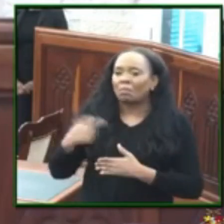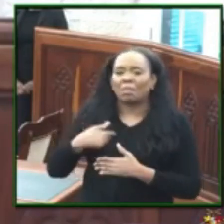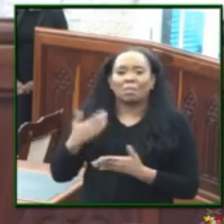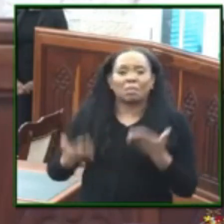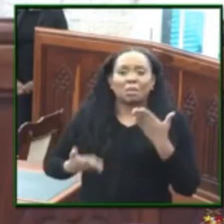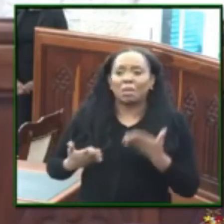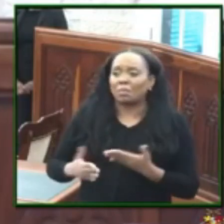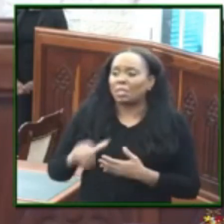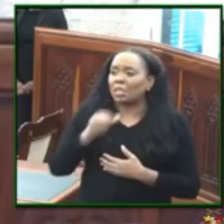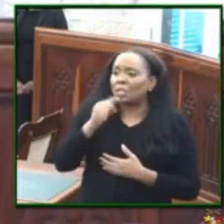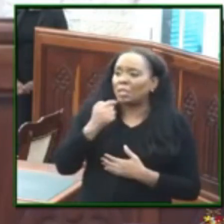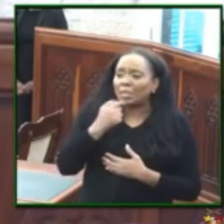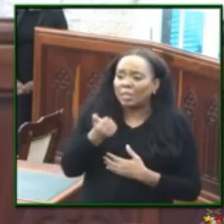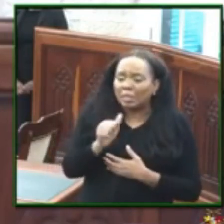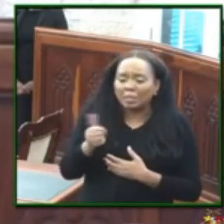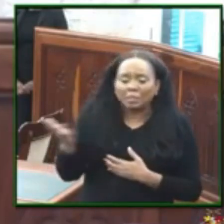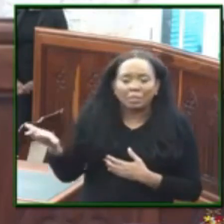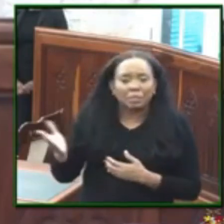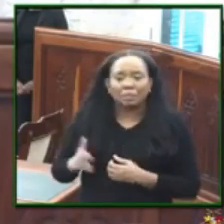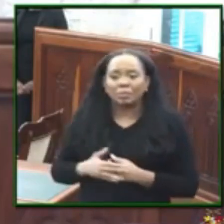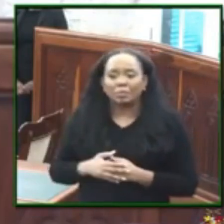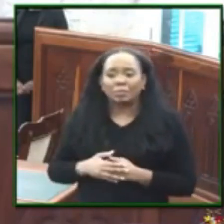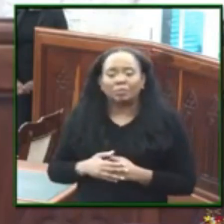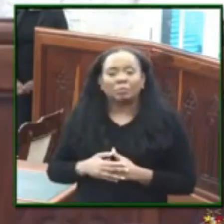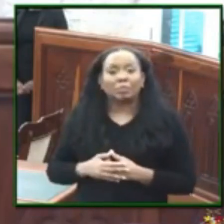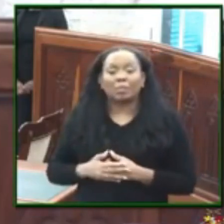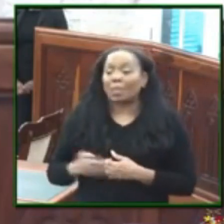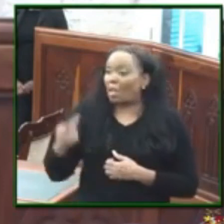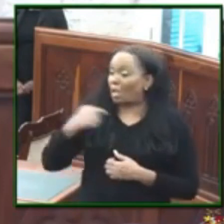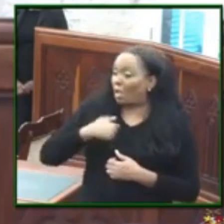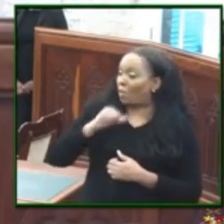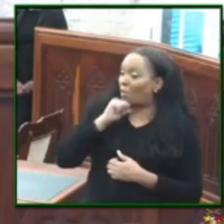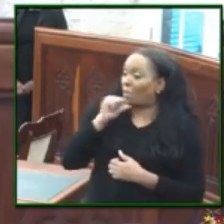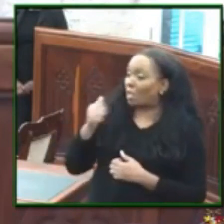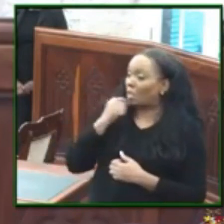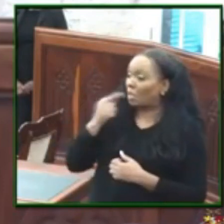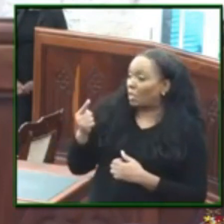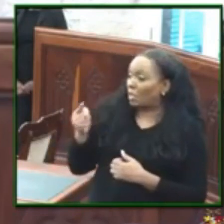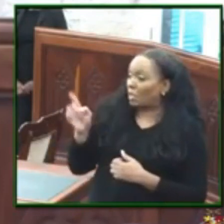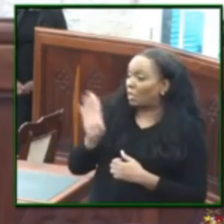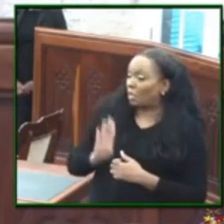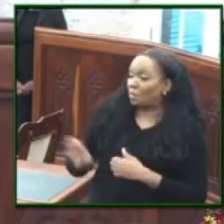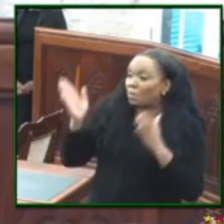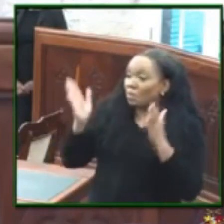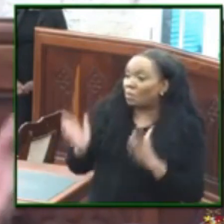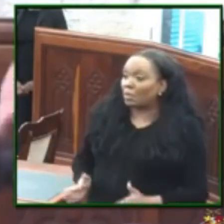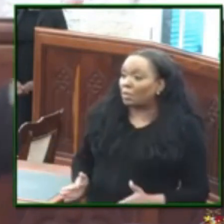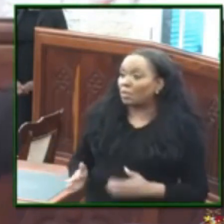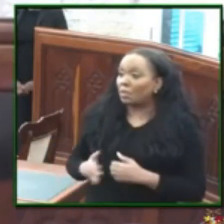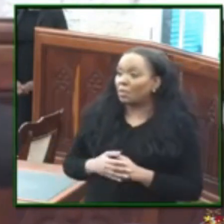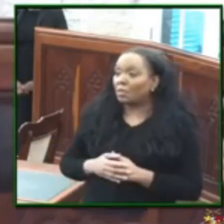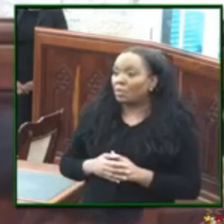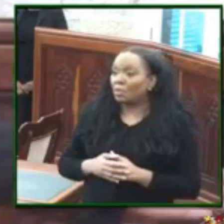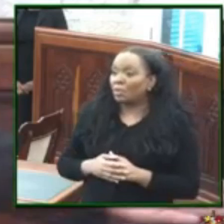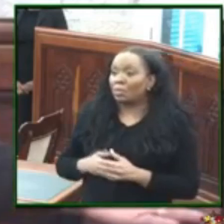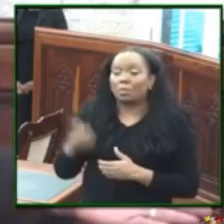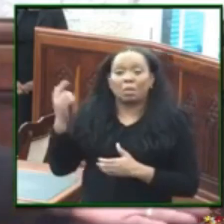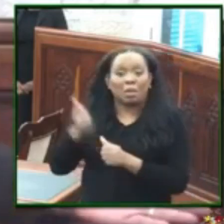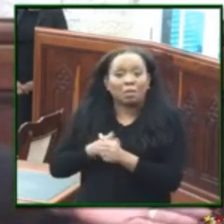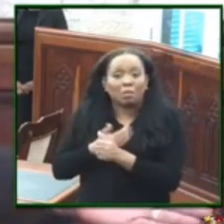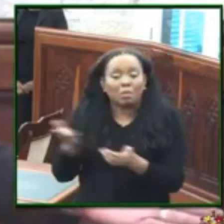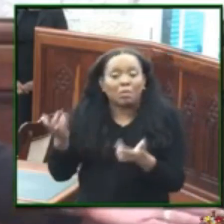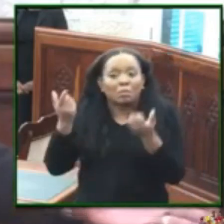And I'm not going to tell the people of this country what has been